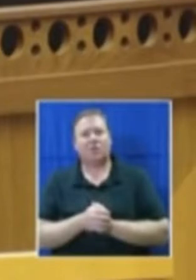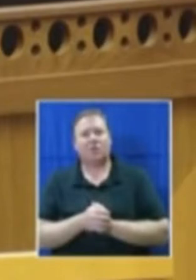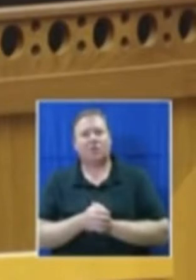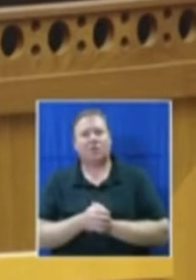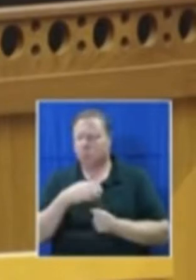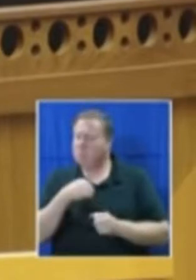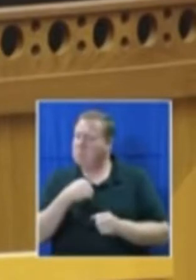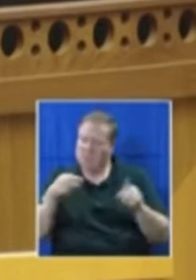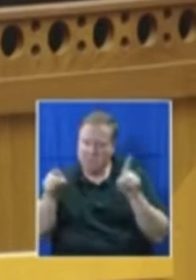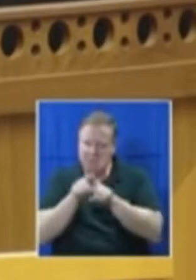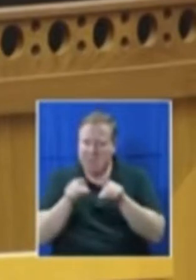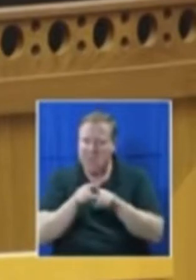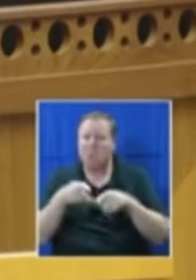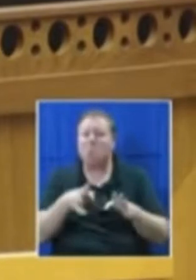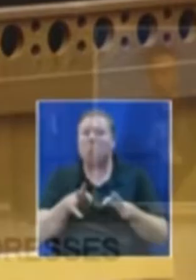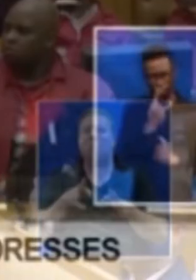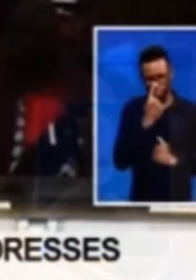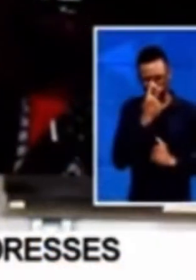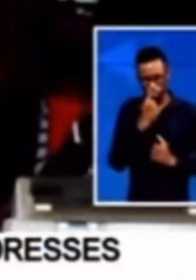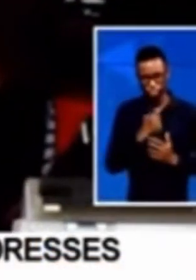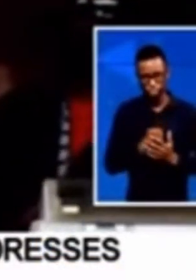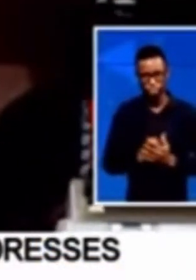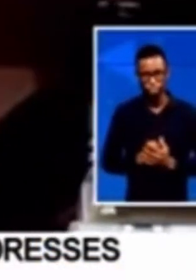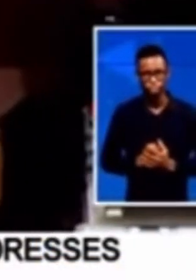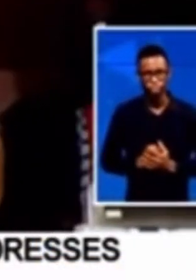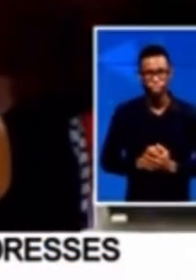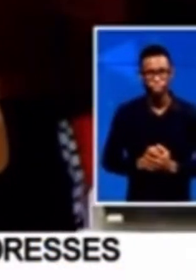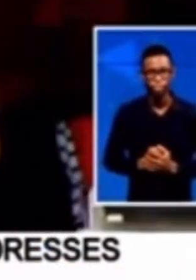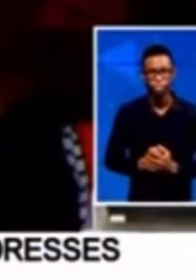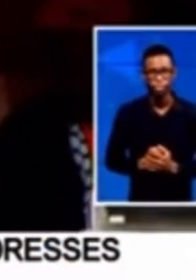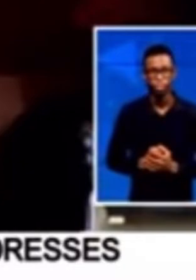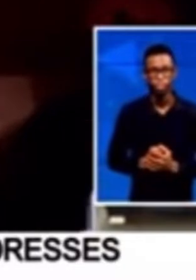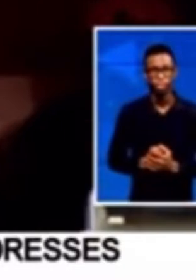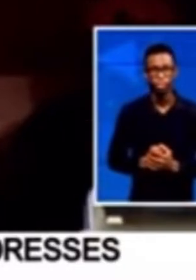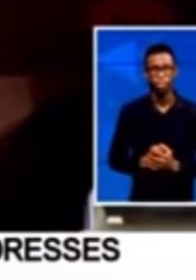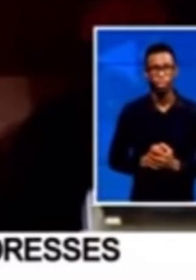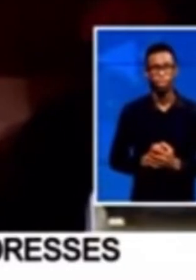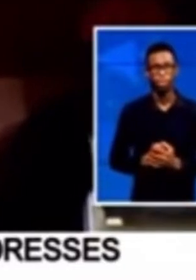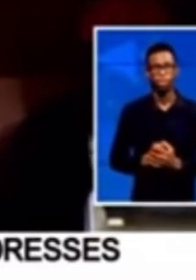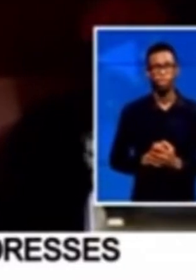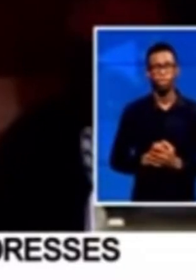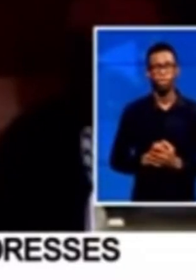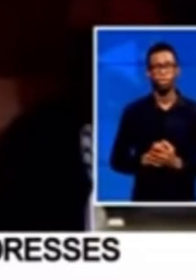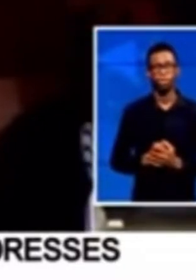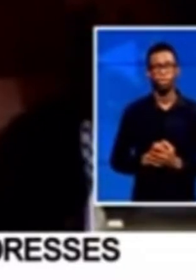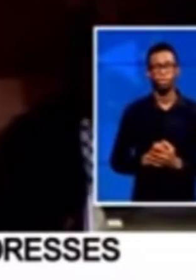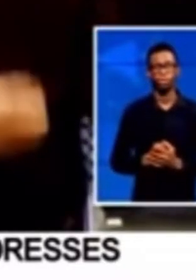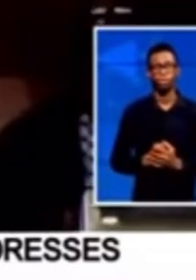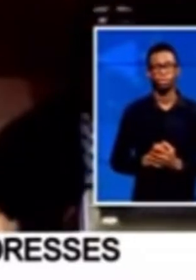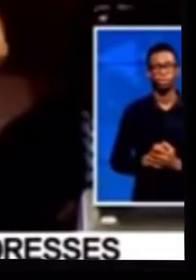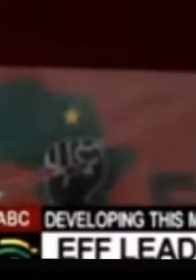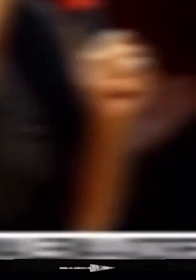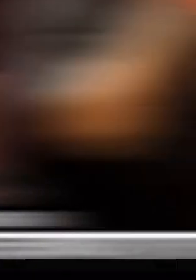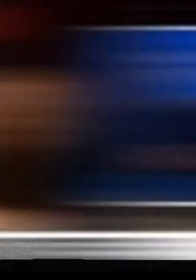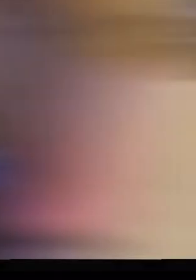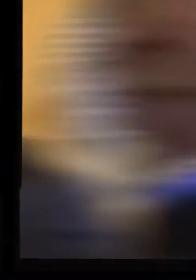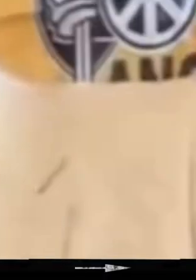way you treat me. Julius Malema is a strong name in the African political scene. But what makes him so special?